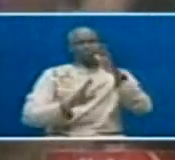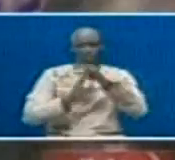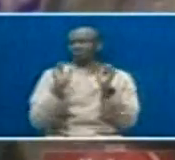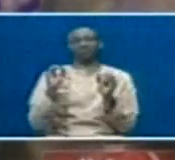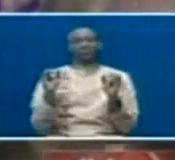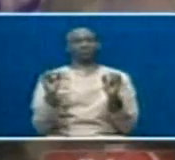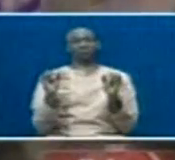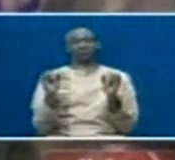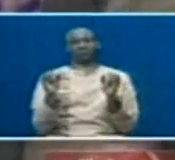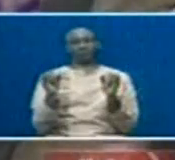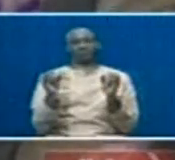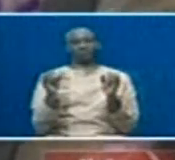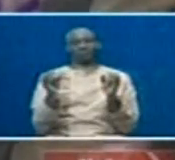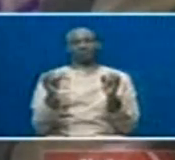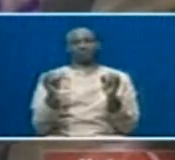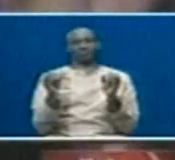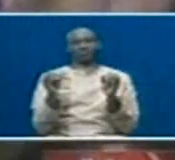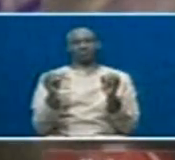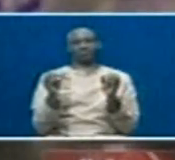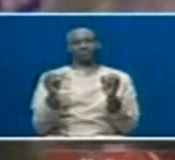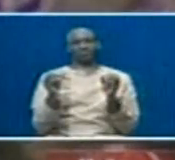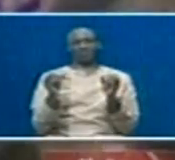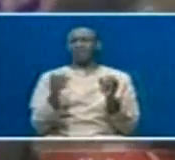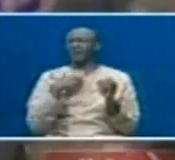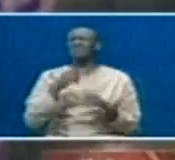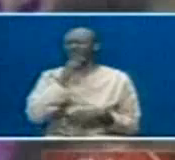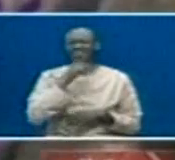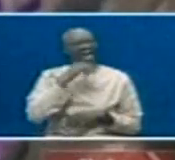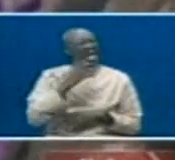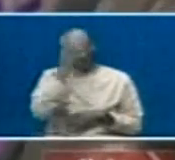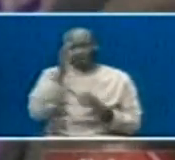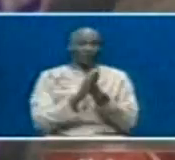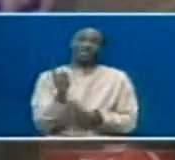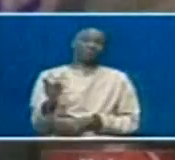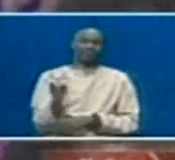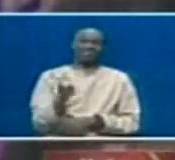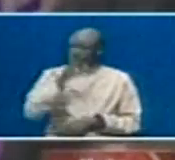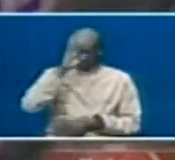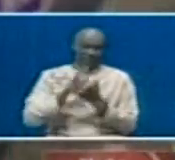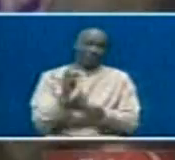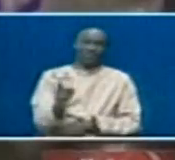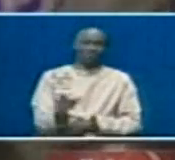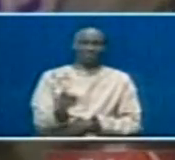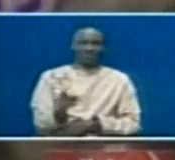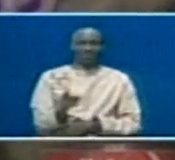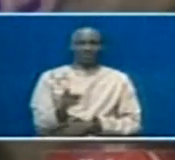And actually, it upset my father so much more than anybody else. Because my father